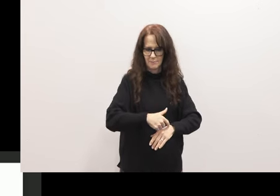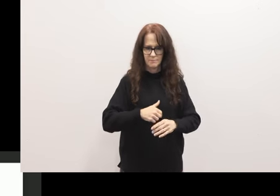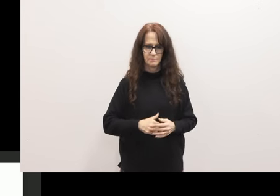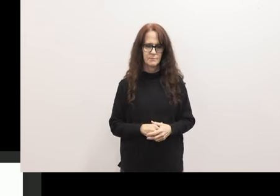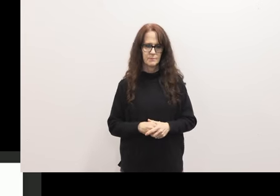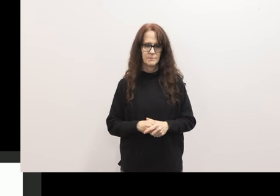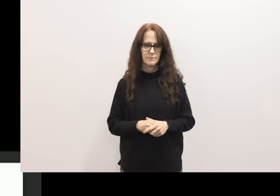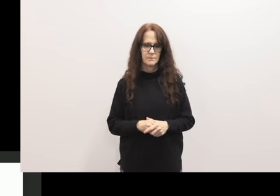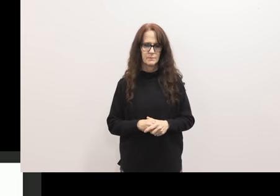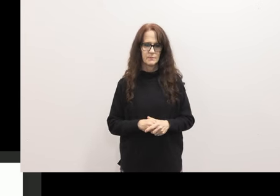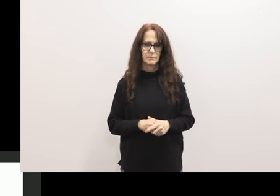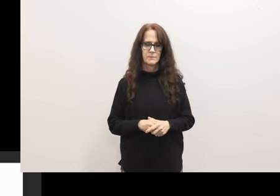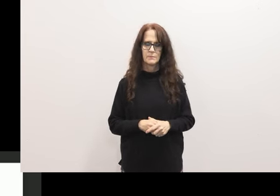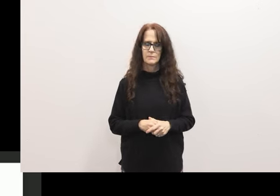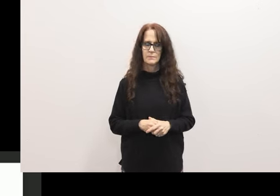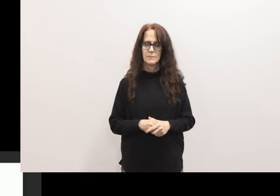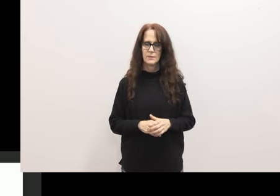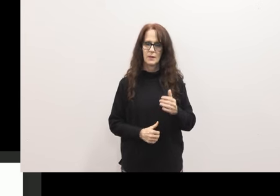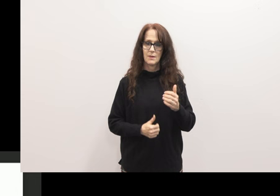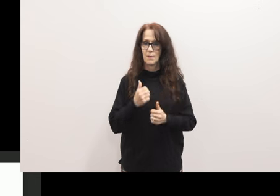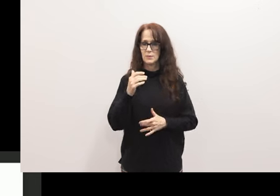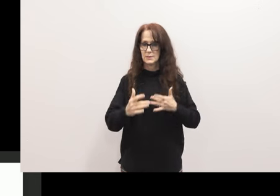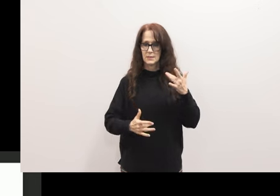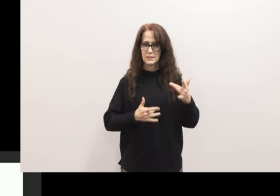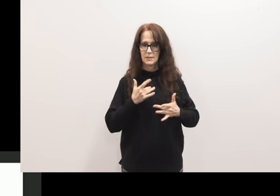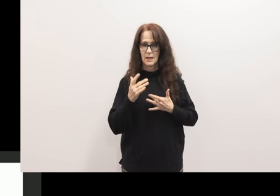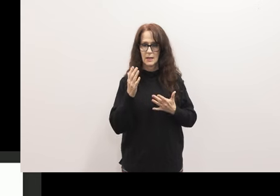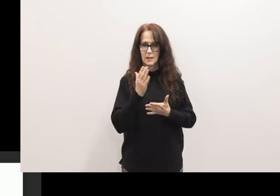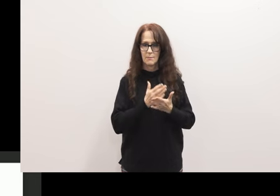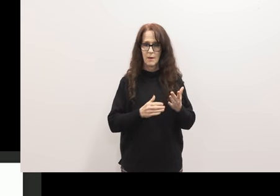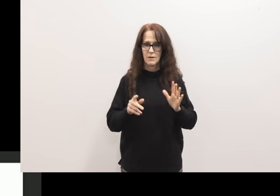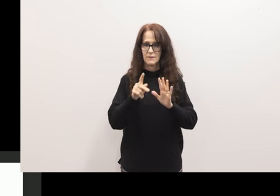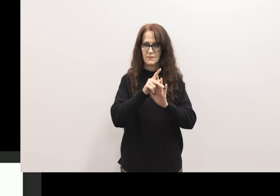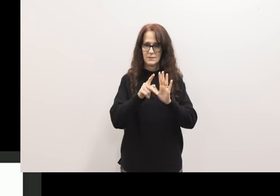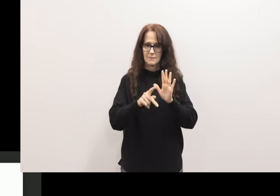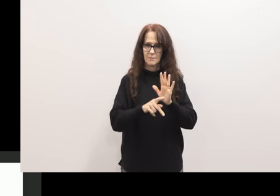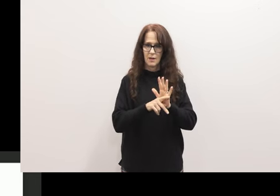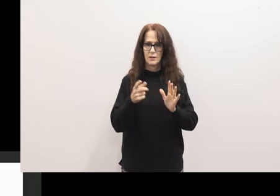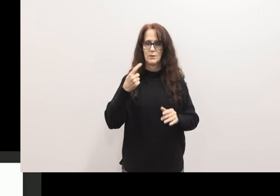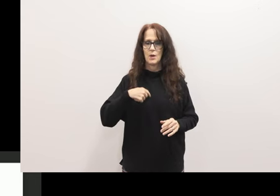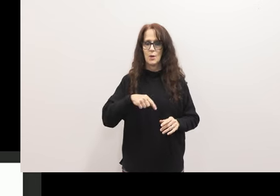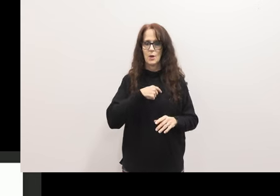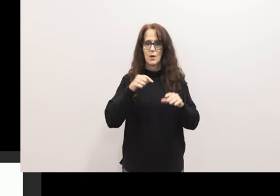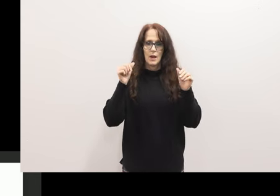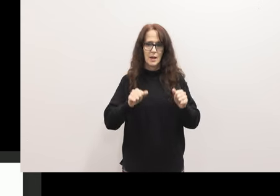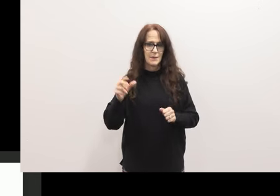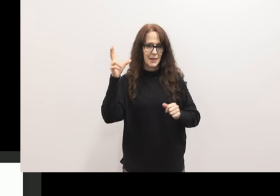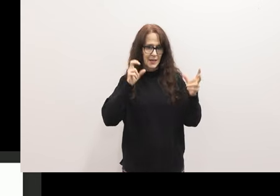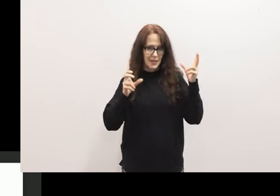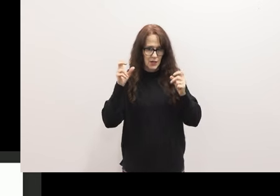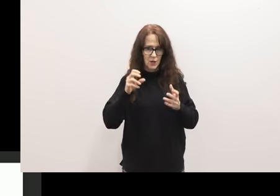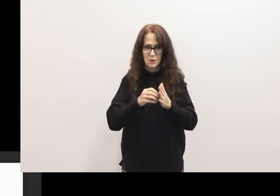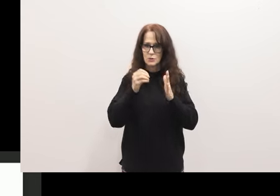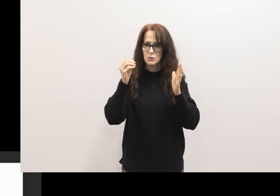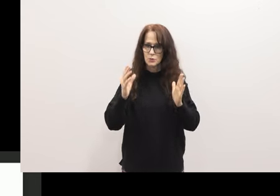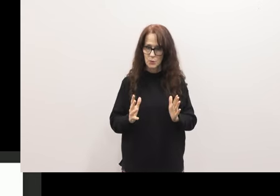And one of the most exciting parts of this policy is that we were able to hear from students. So